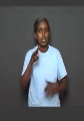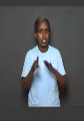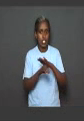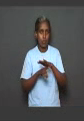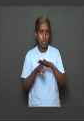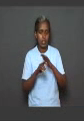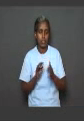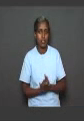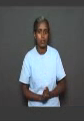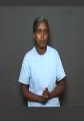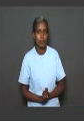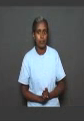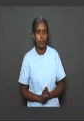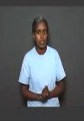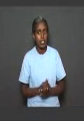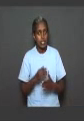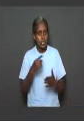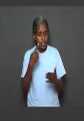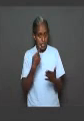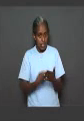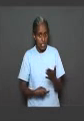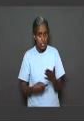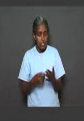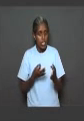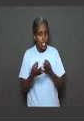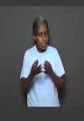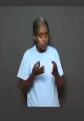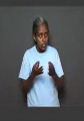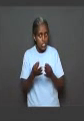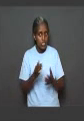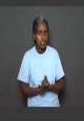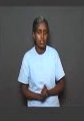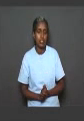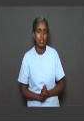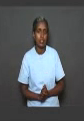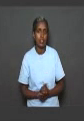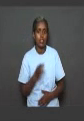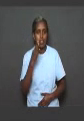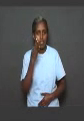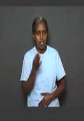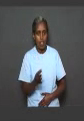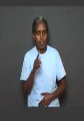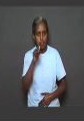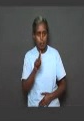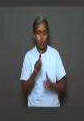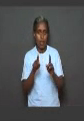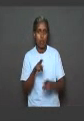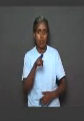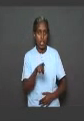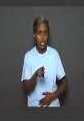denominators. The resulting expression is f prime of